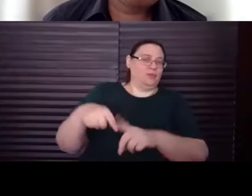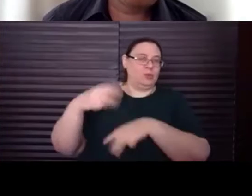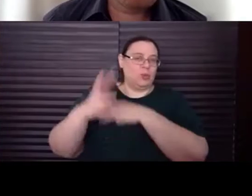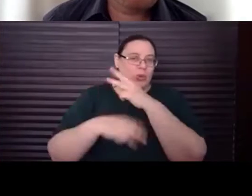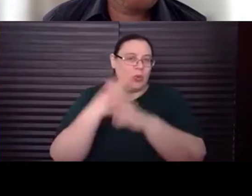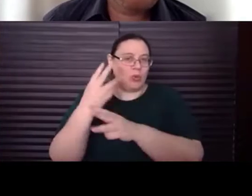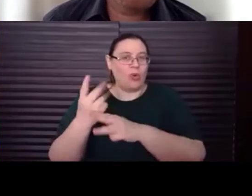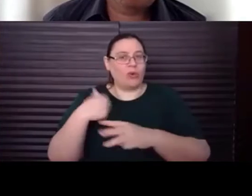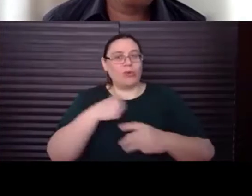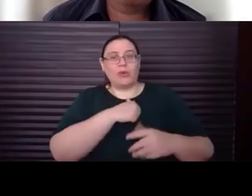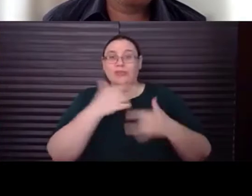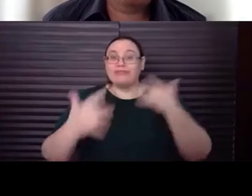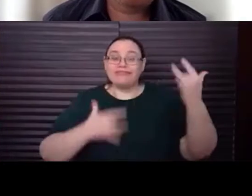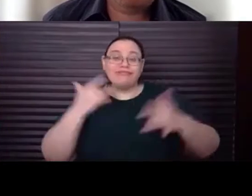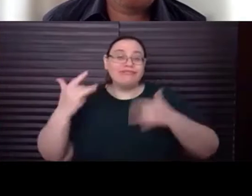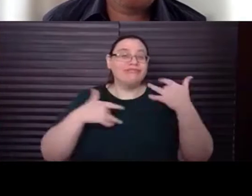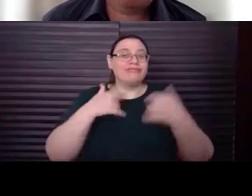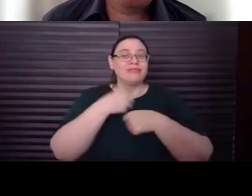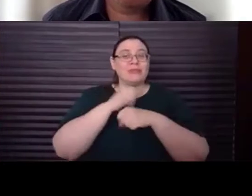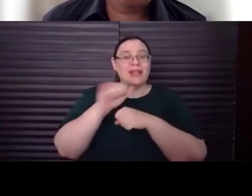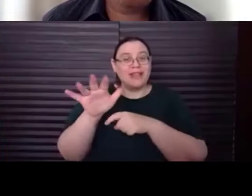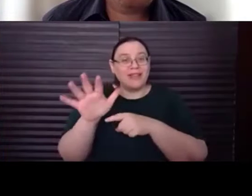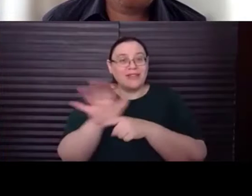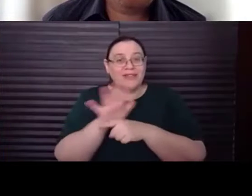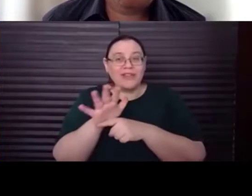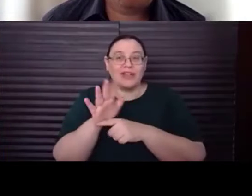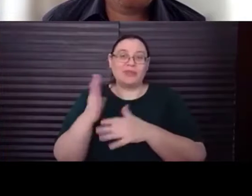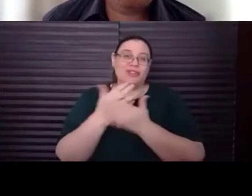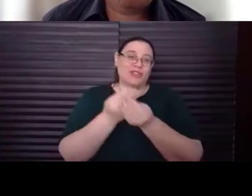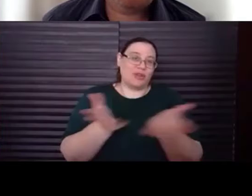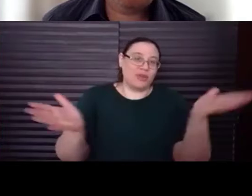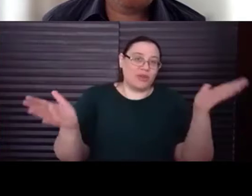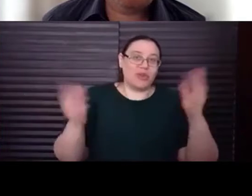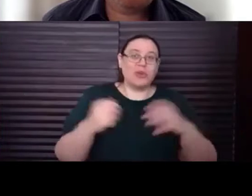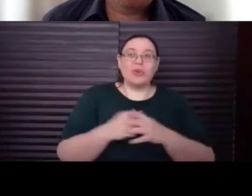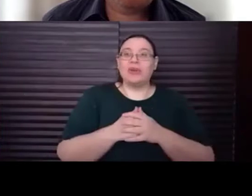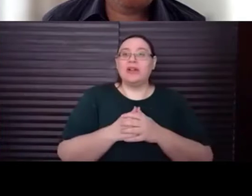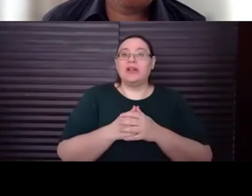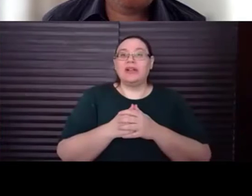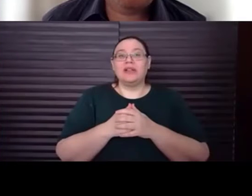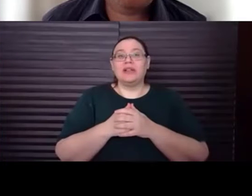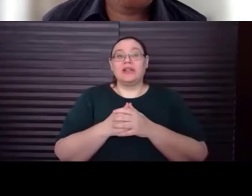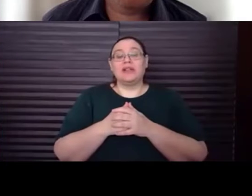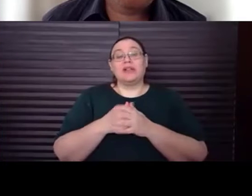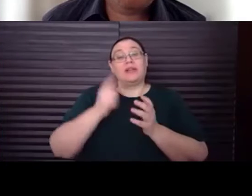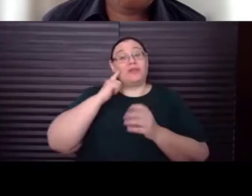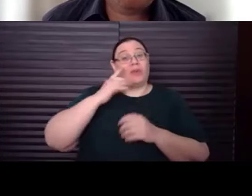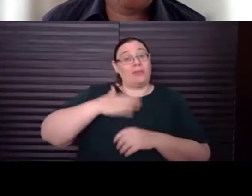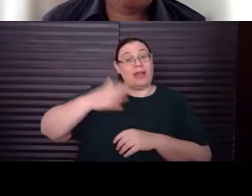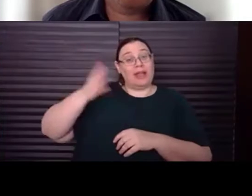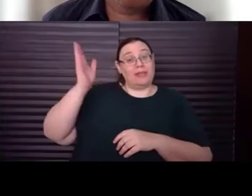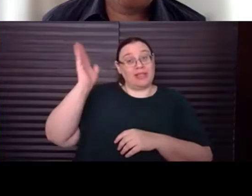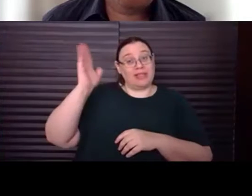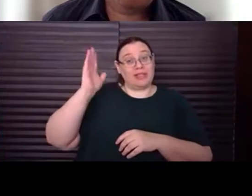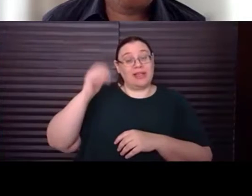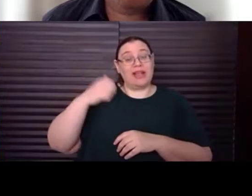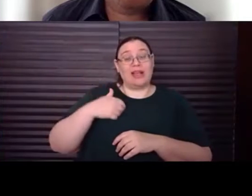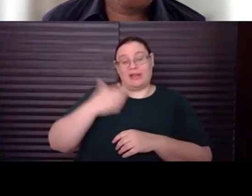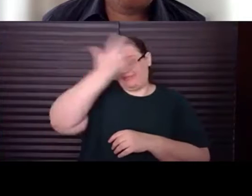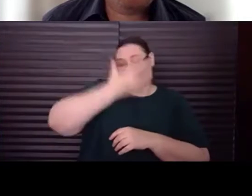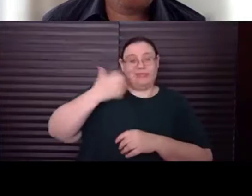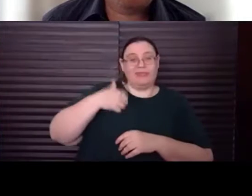were super excited to create this film and share it with you all. As far as my presentation, I'm a Mexican